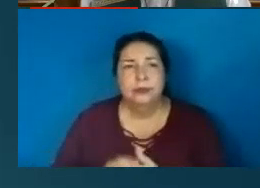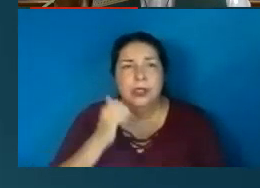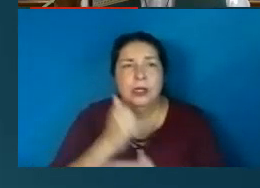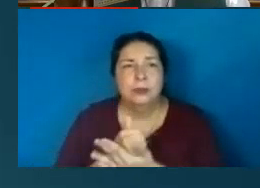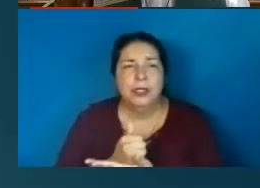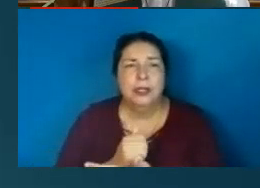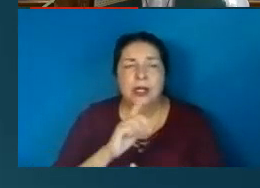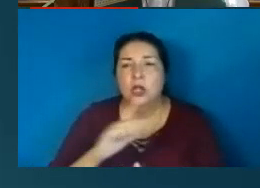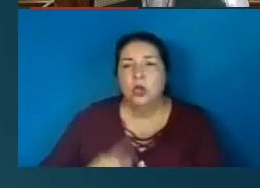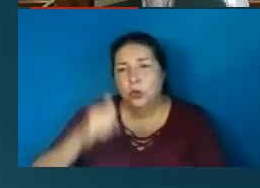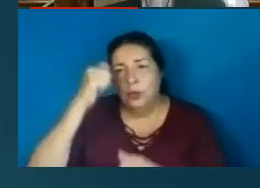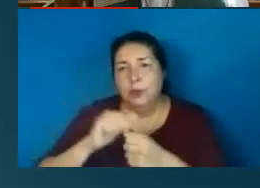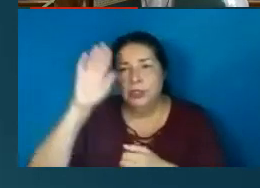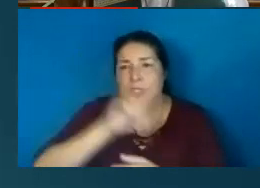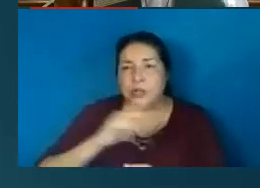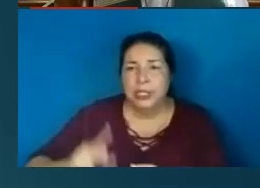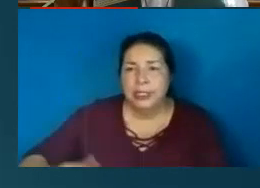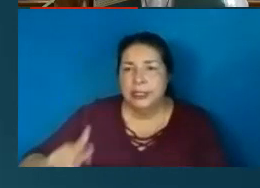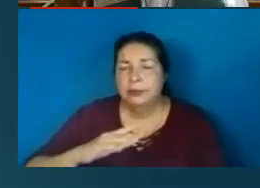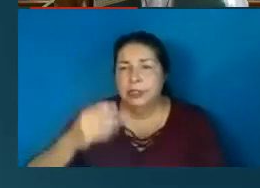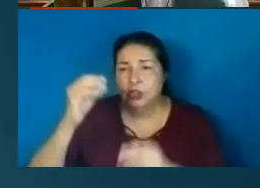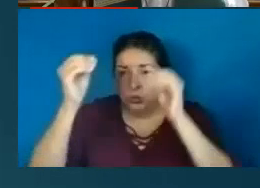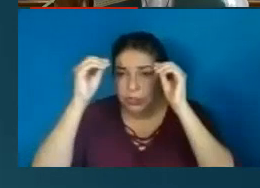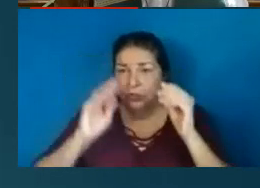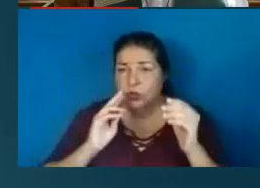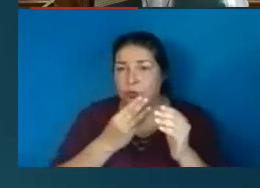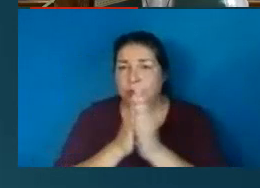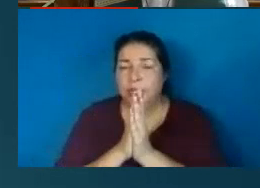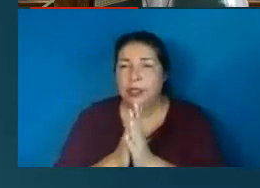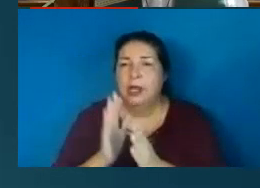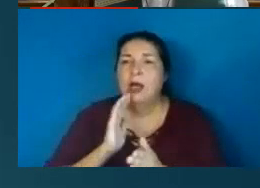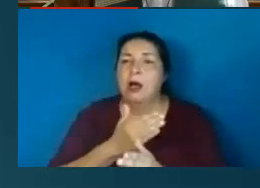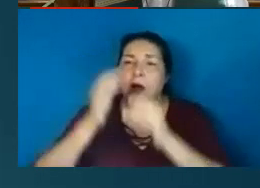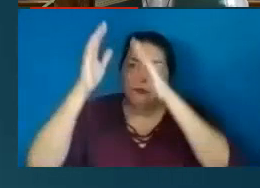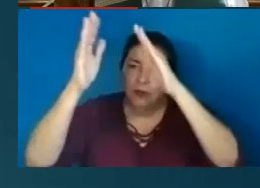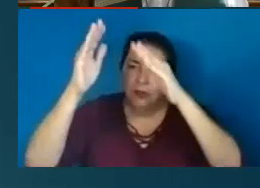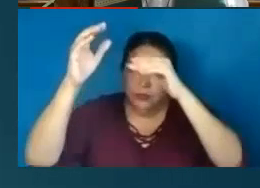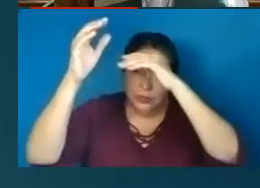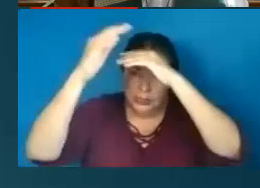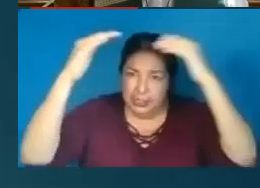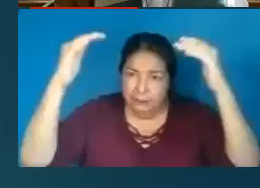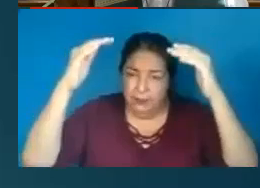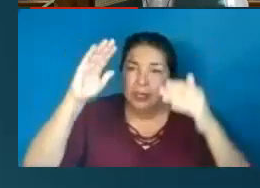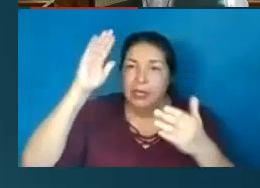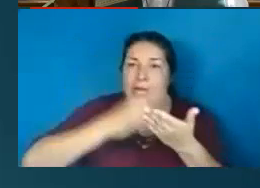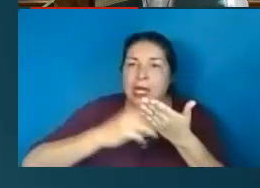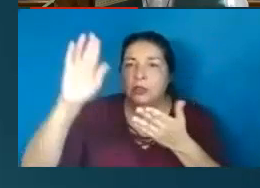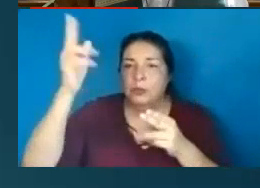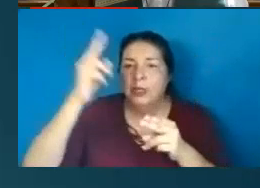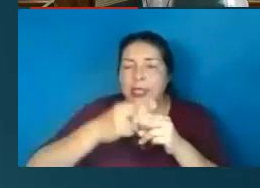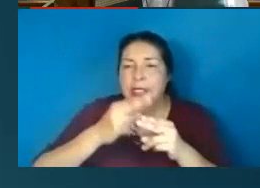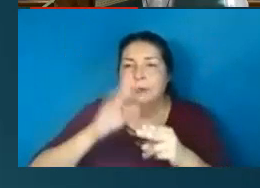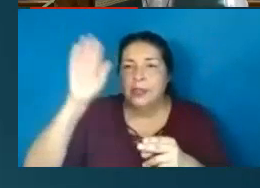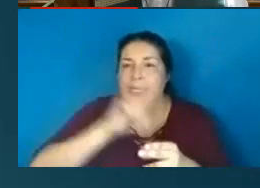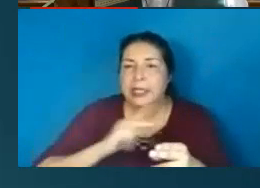Lord, remember us in your kingdom as you teach us to pray. Our Father, who art in heaven, hallowed be thy name.